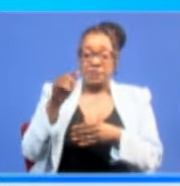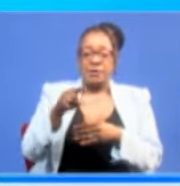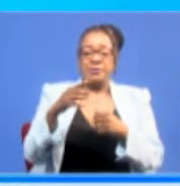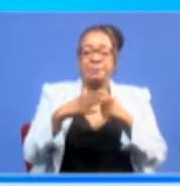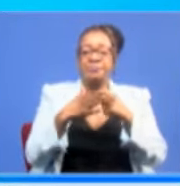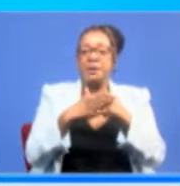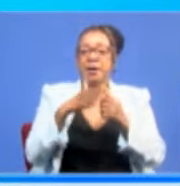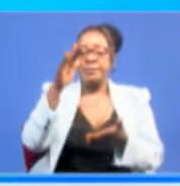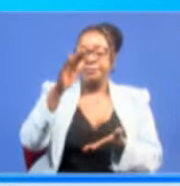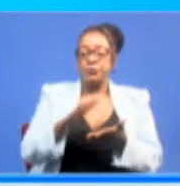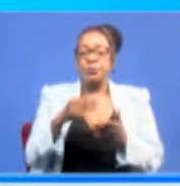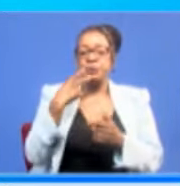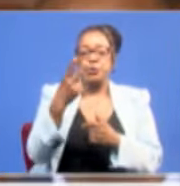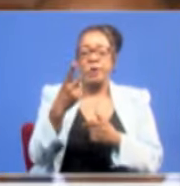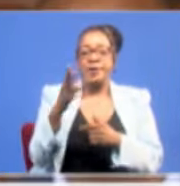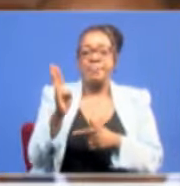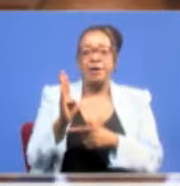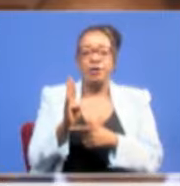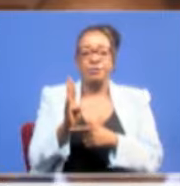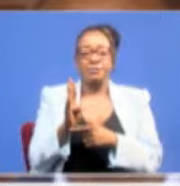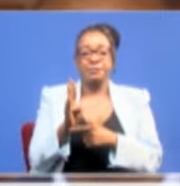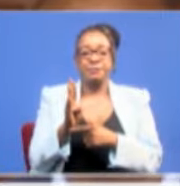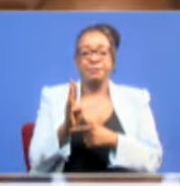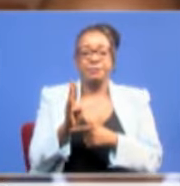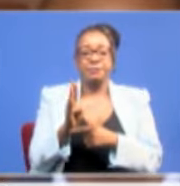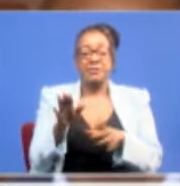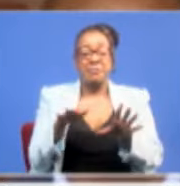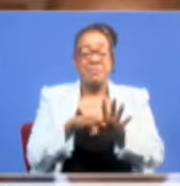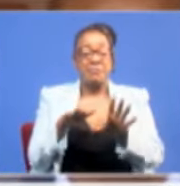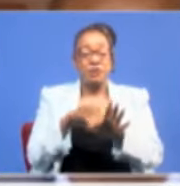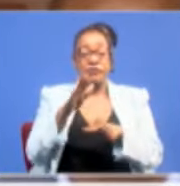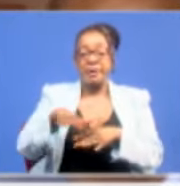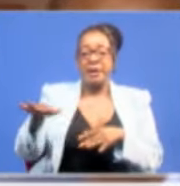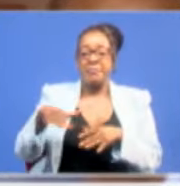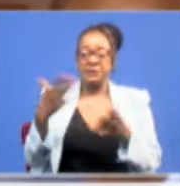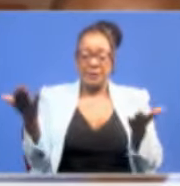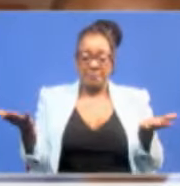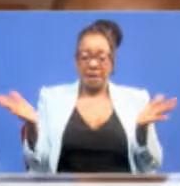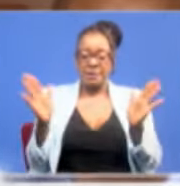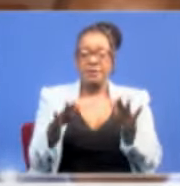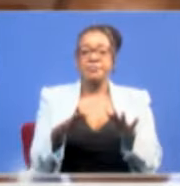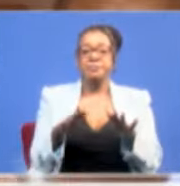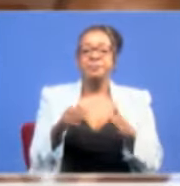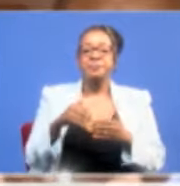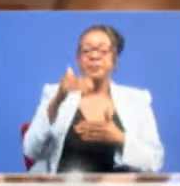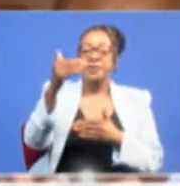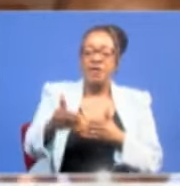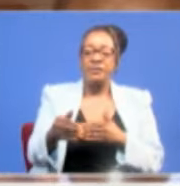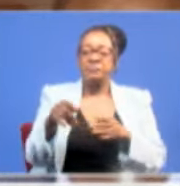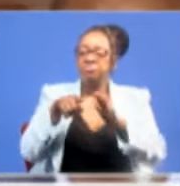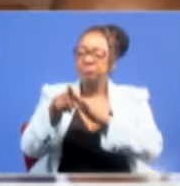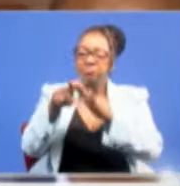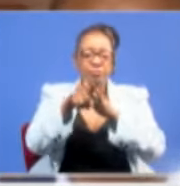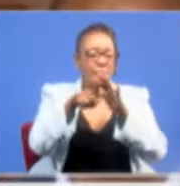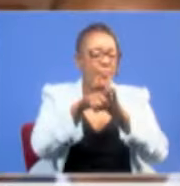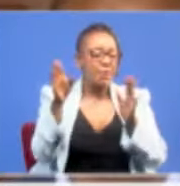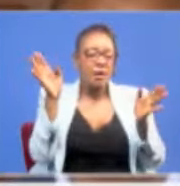bilioni 200. These members of parliament came back to us after they went to listen to the people of